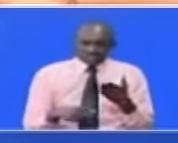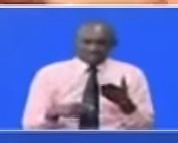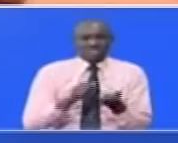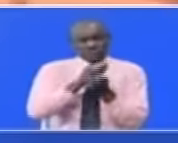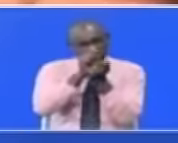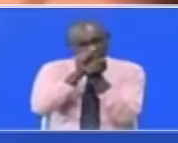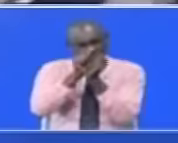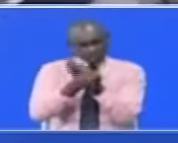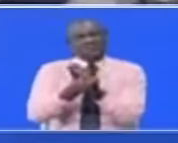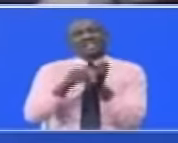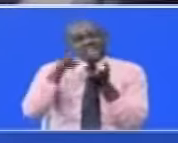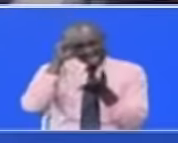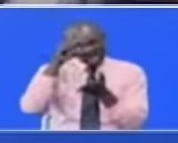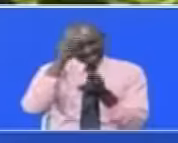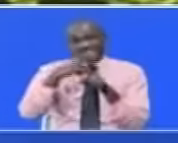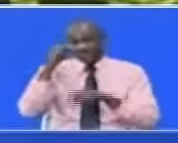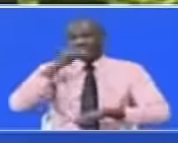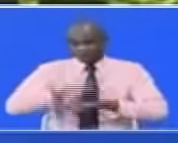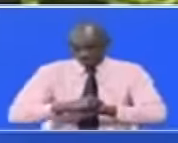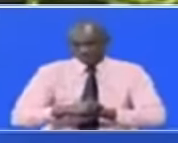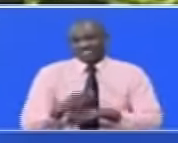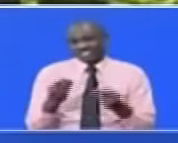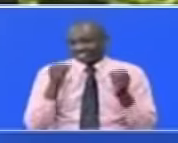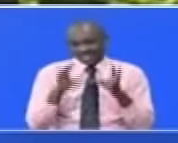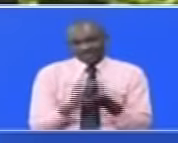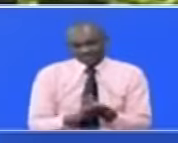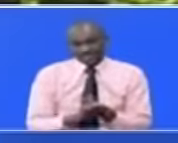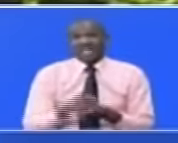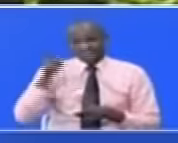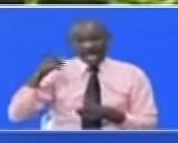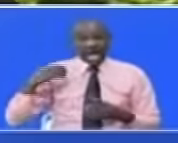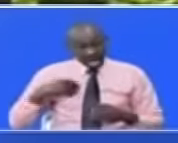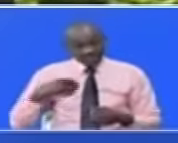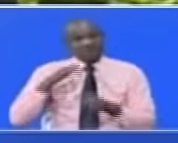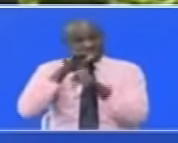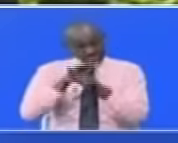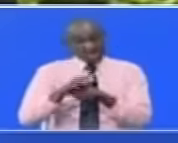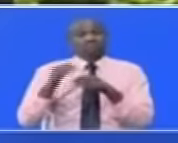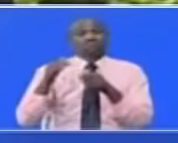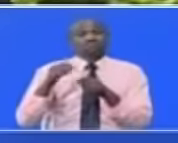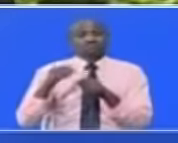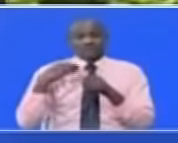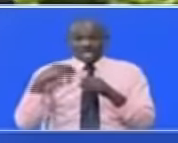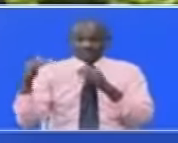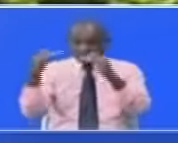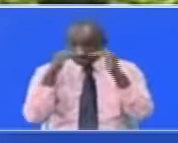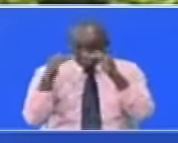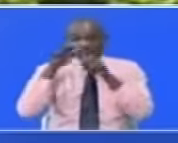to high school life was initially difficult. There's peer pressure, bad company and all that. But if you